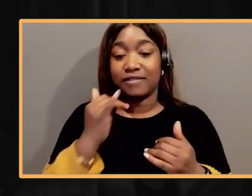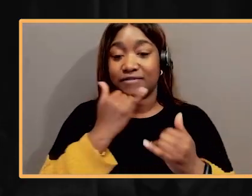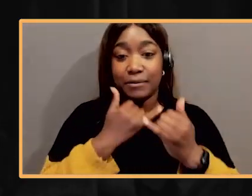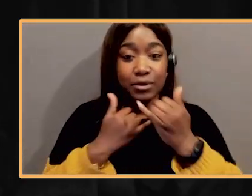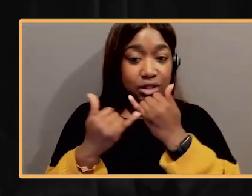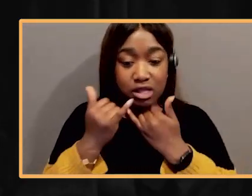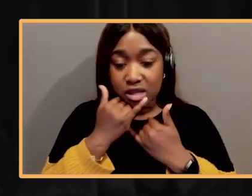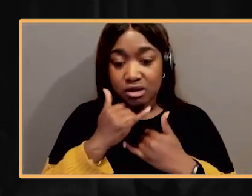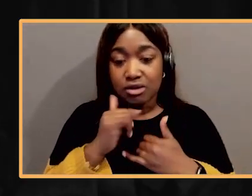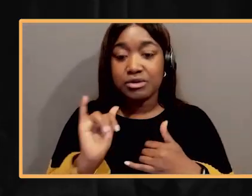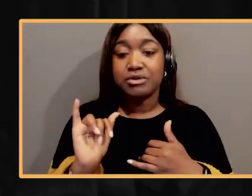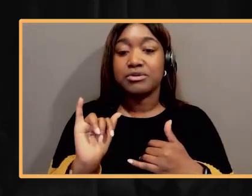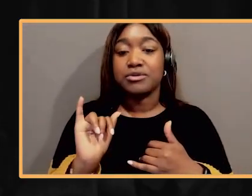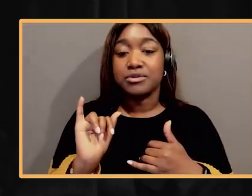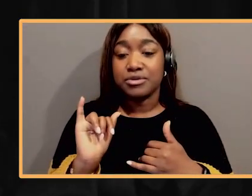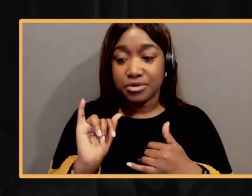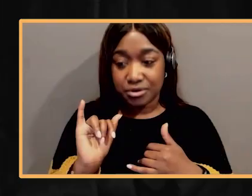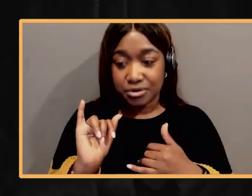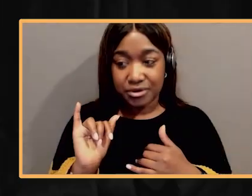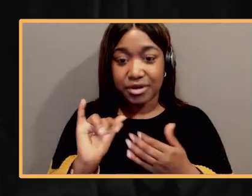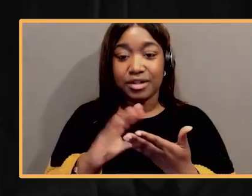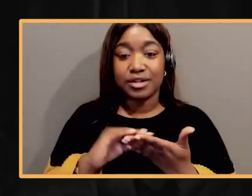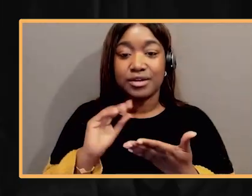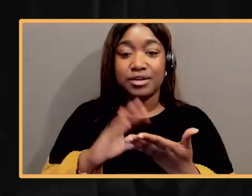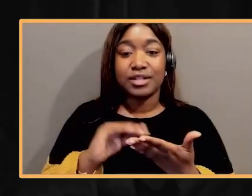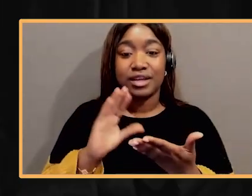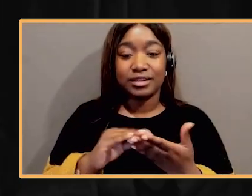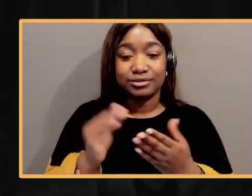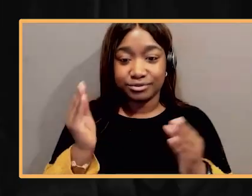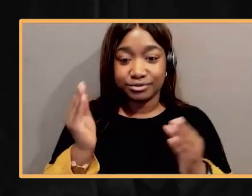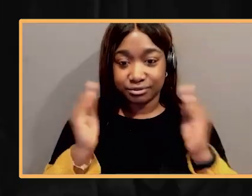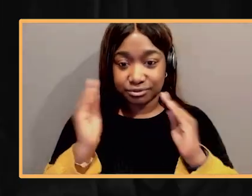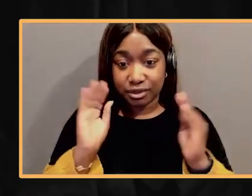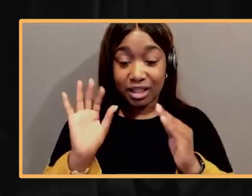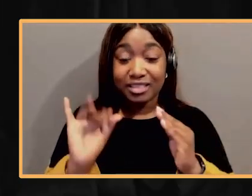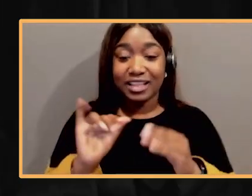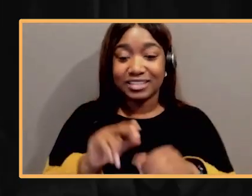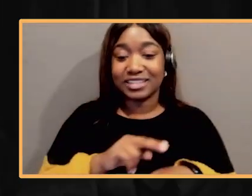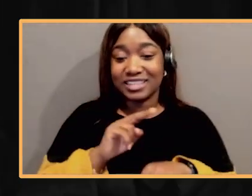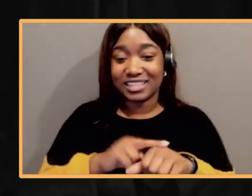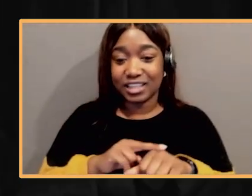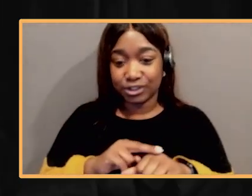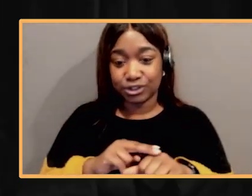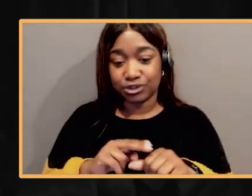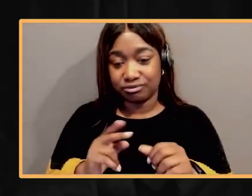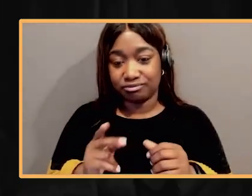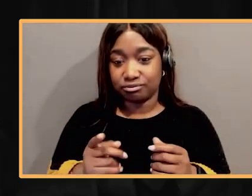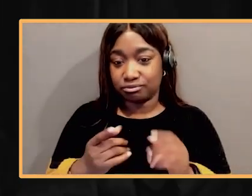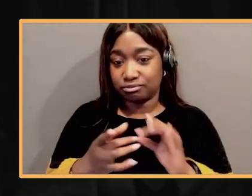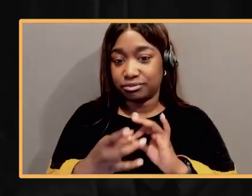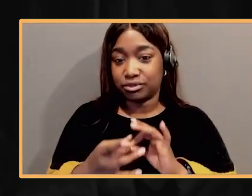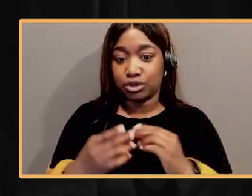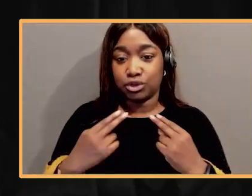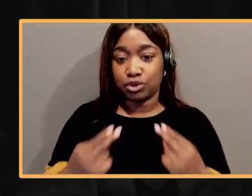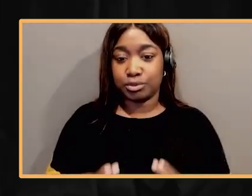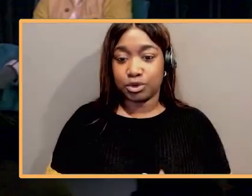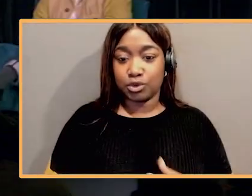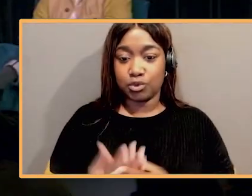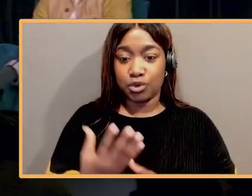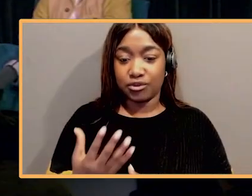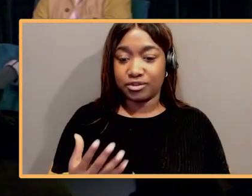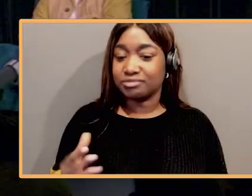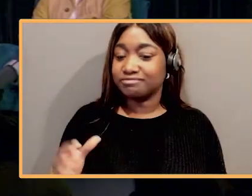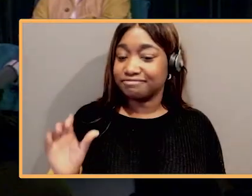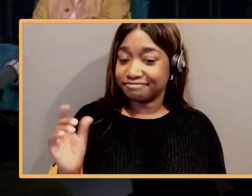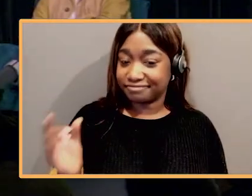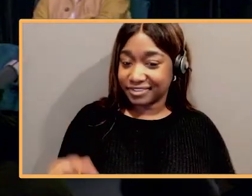and require. But it's the nature of human growth. So. And that there's no reward, I think, is the last thing. Like